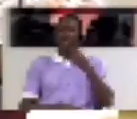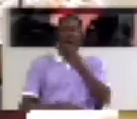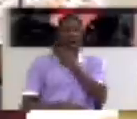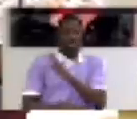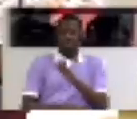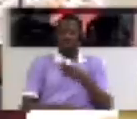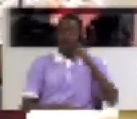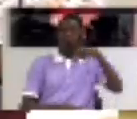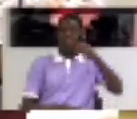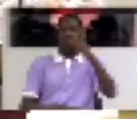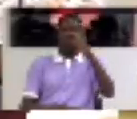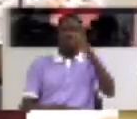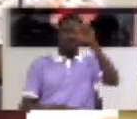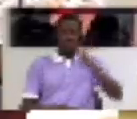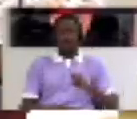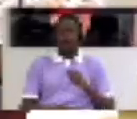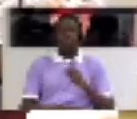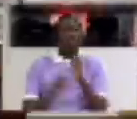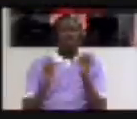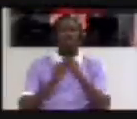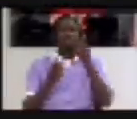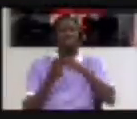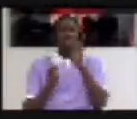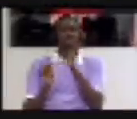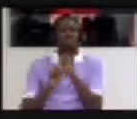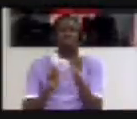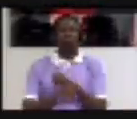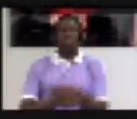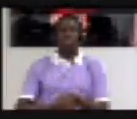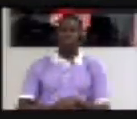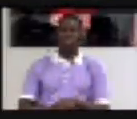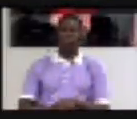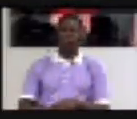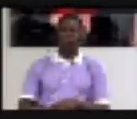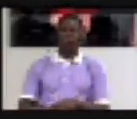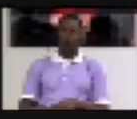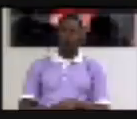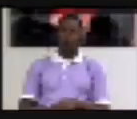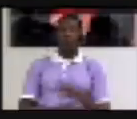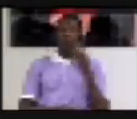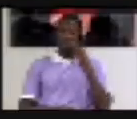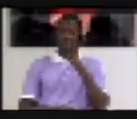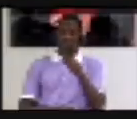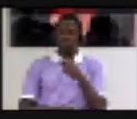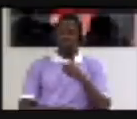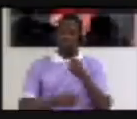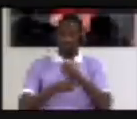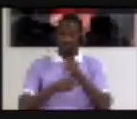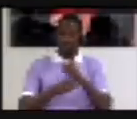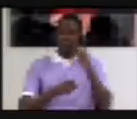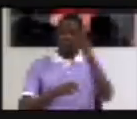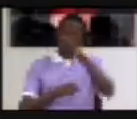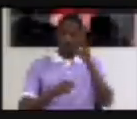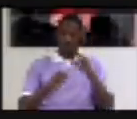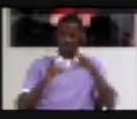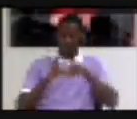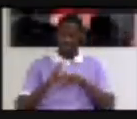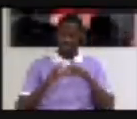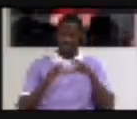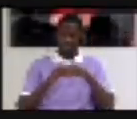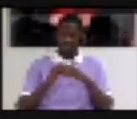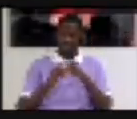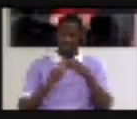And when you became a National Assembly member eventually, did you resign your post? Yes, that is automatical.